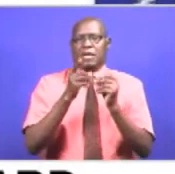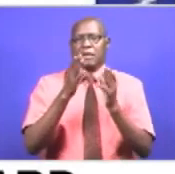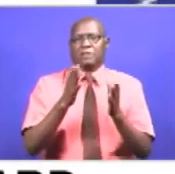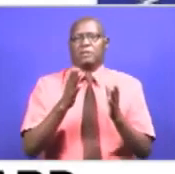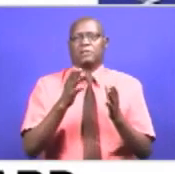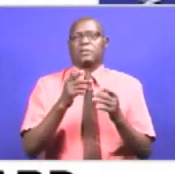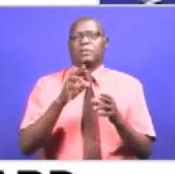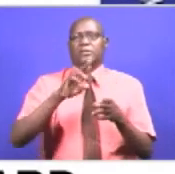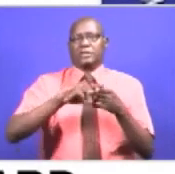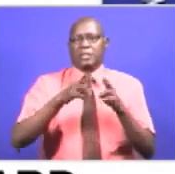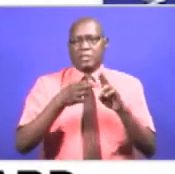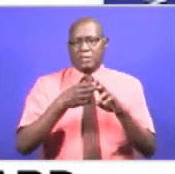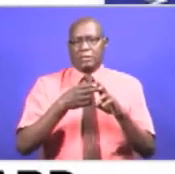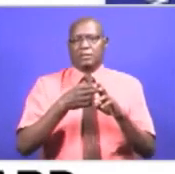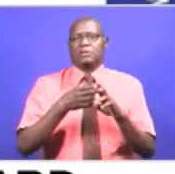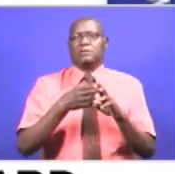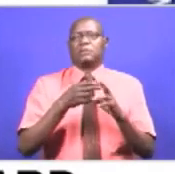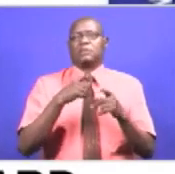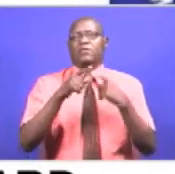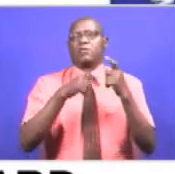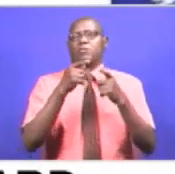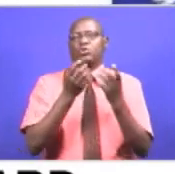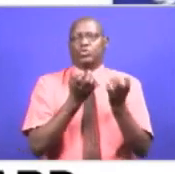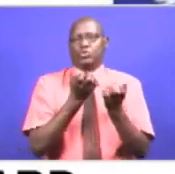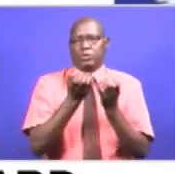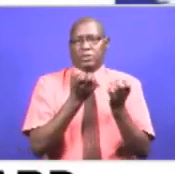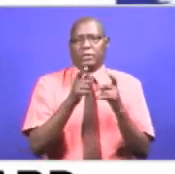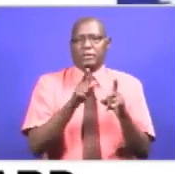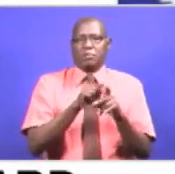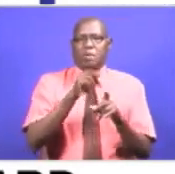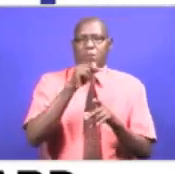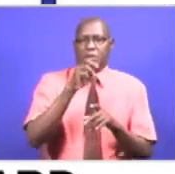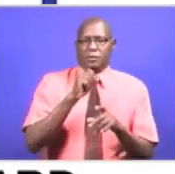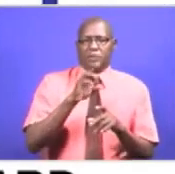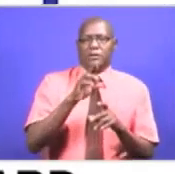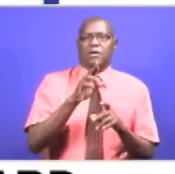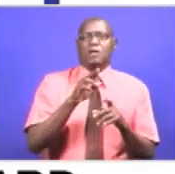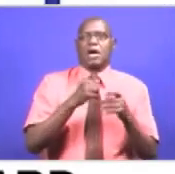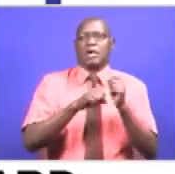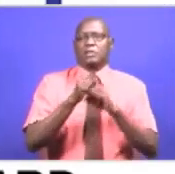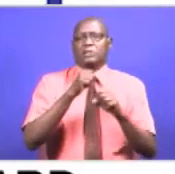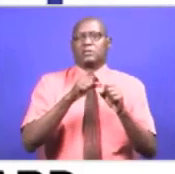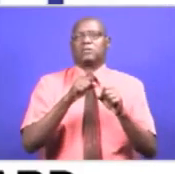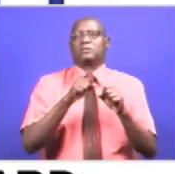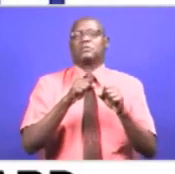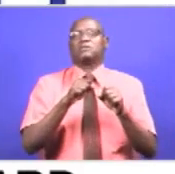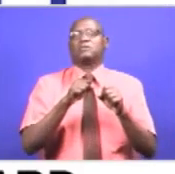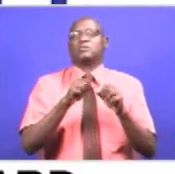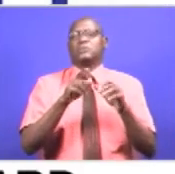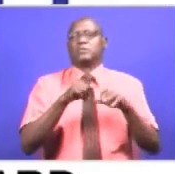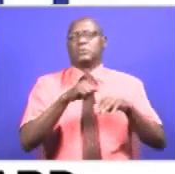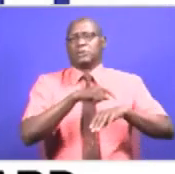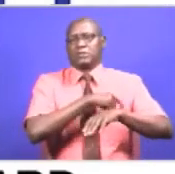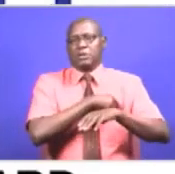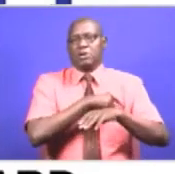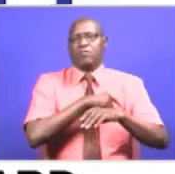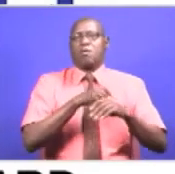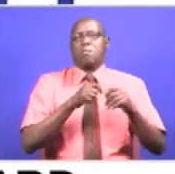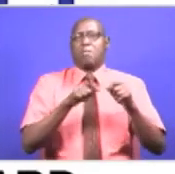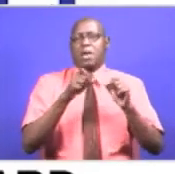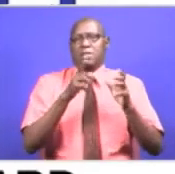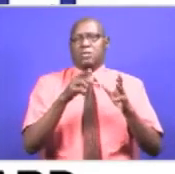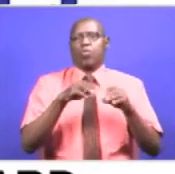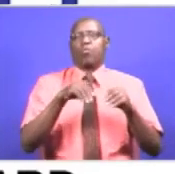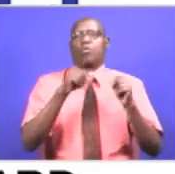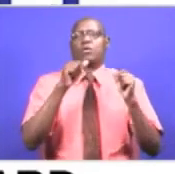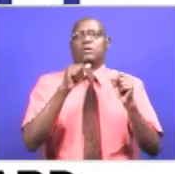Standards Development and Trade, and Peter McCann, the Acting Chief Manager for Quality Assurance in the